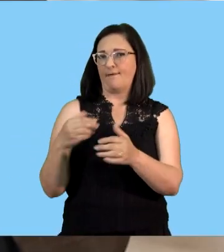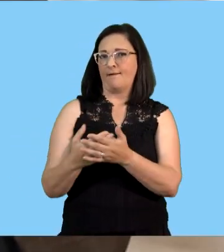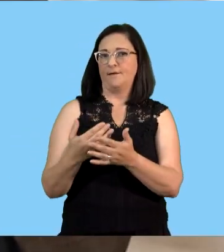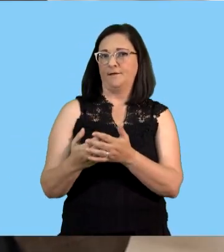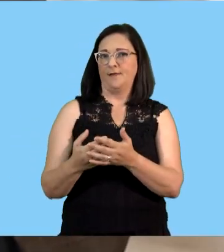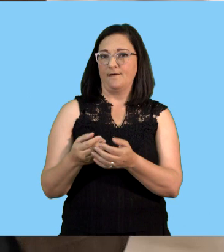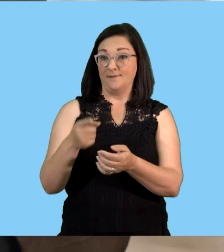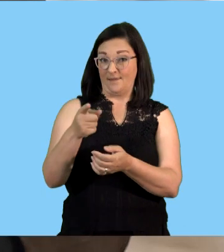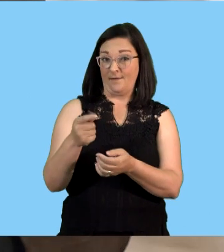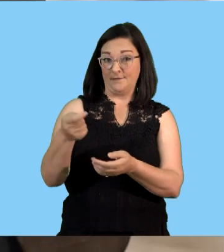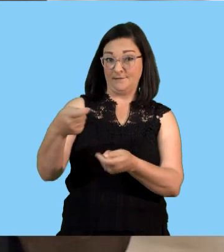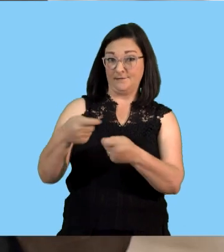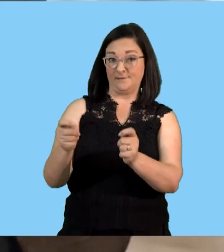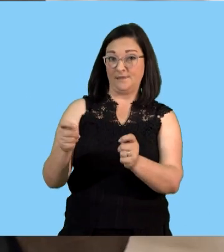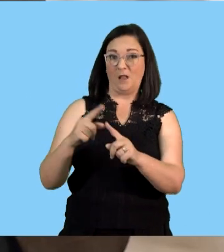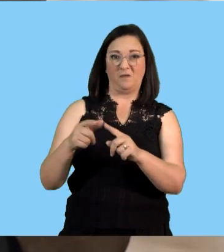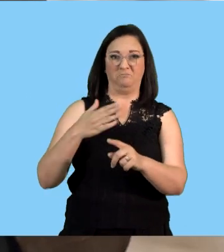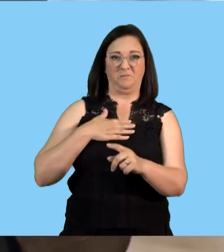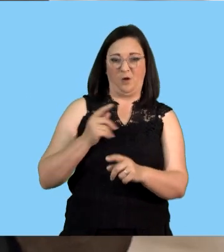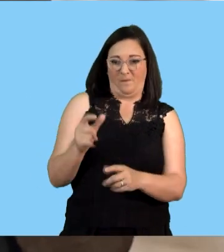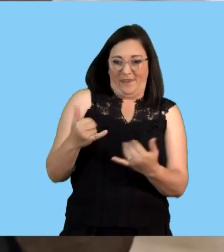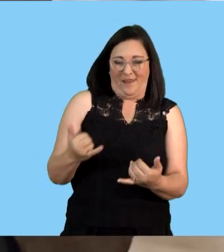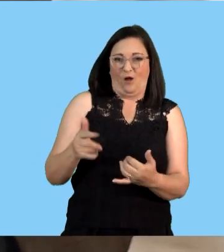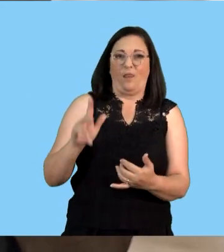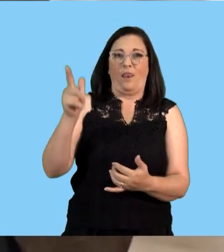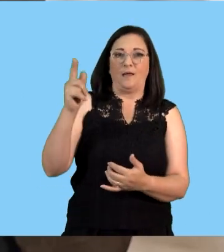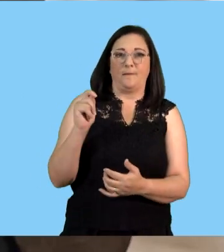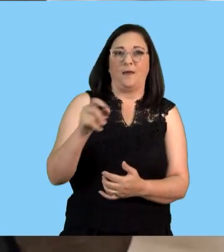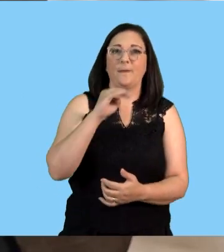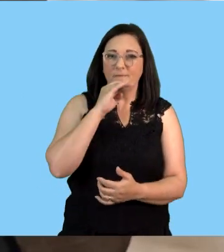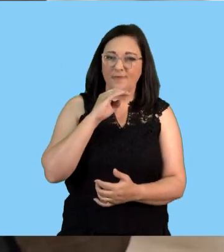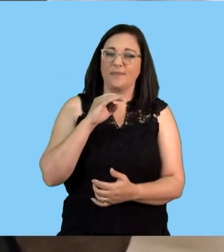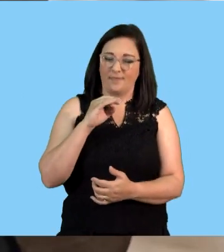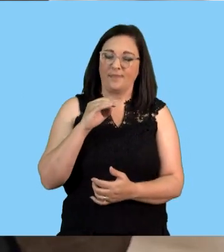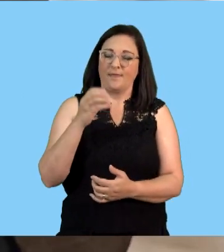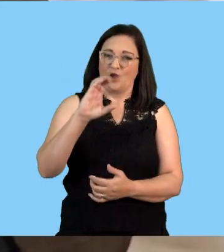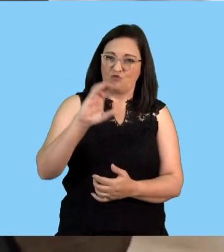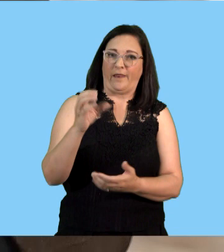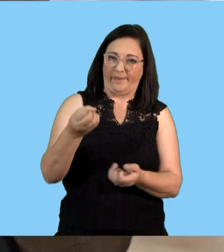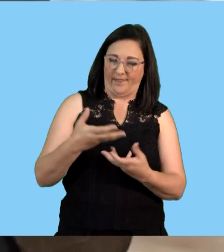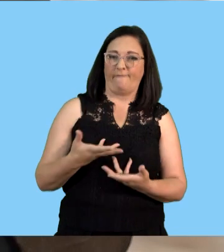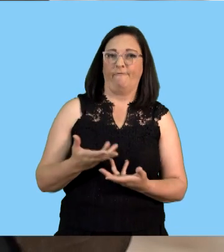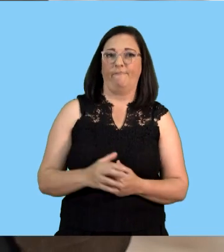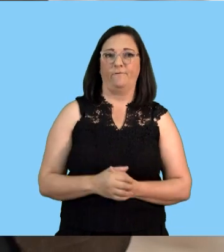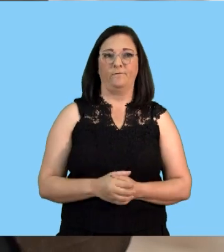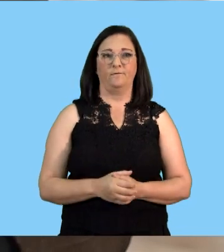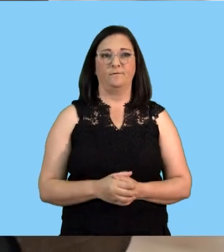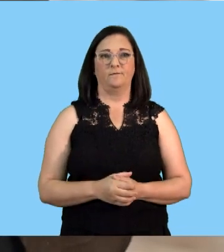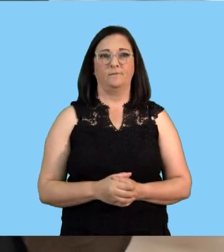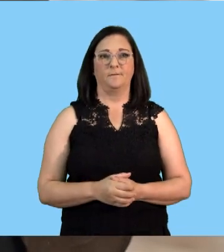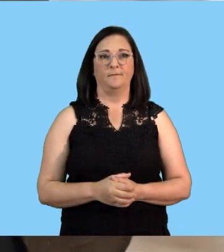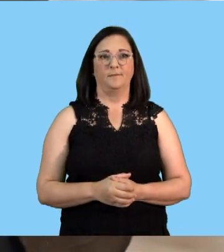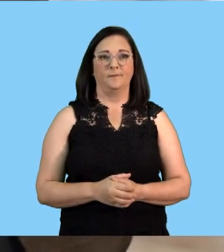giving or that they are selling on credit, it's known as a credit provider. That business is known as a credit provider. And that business needs